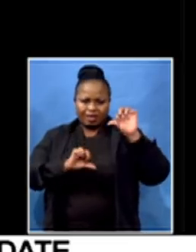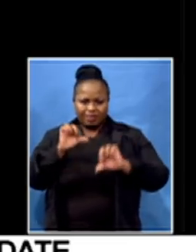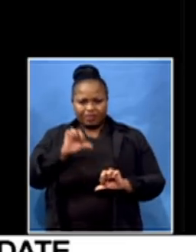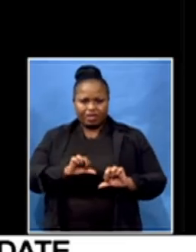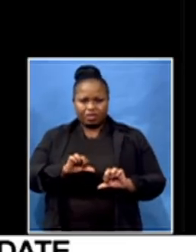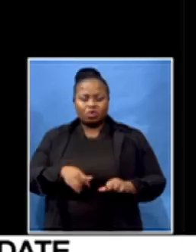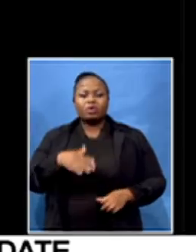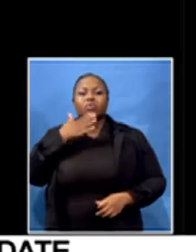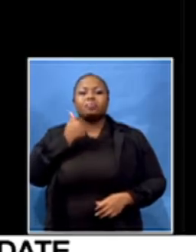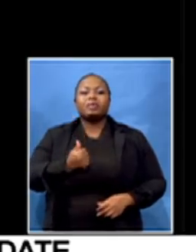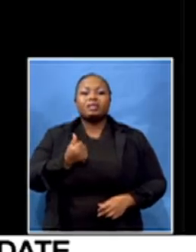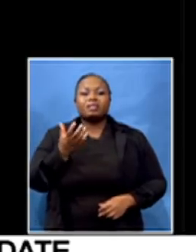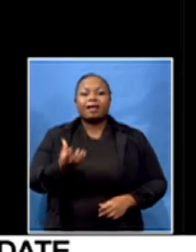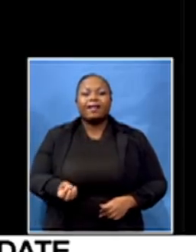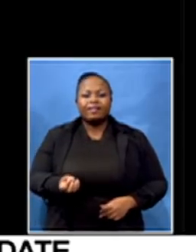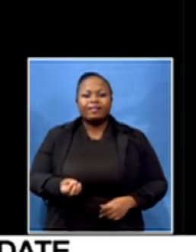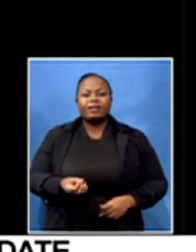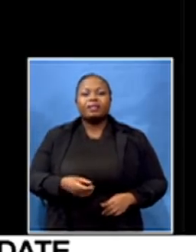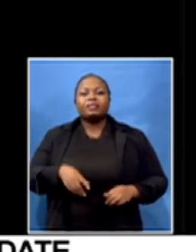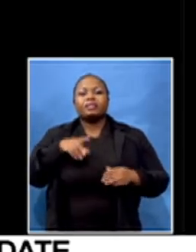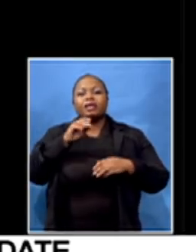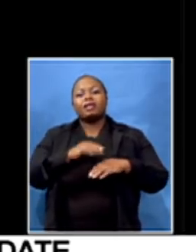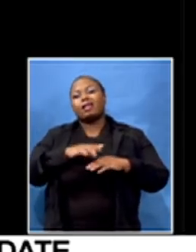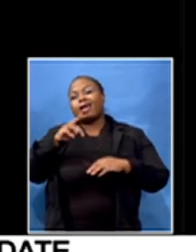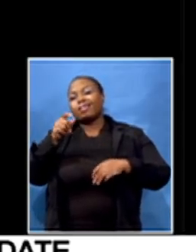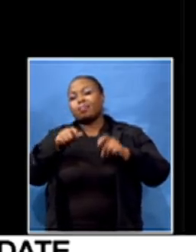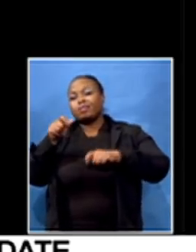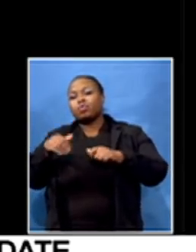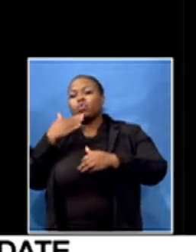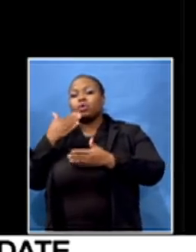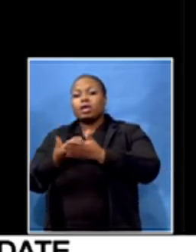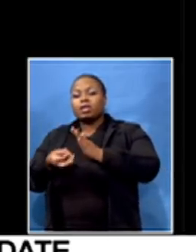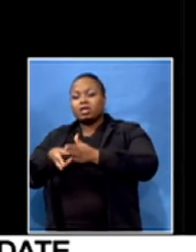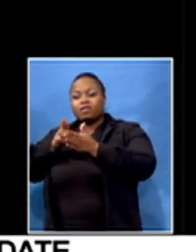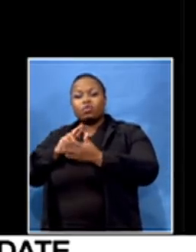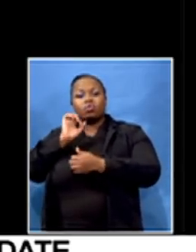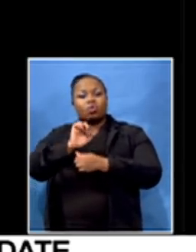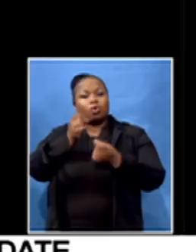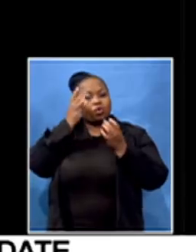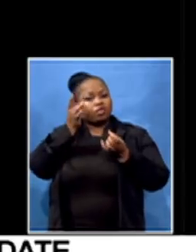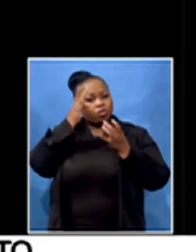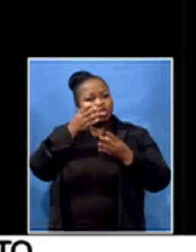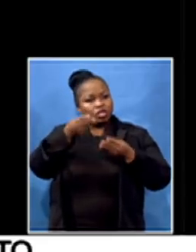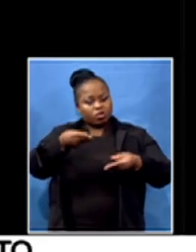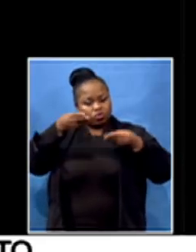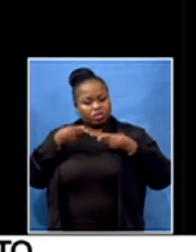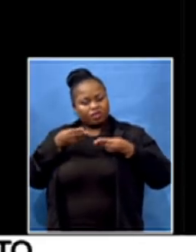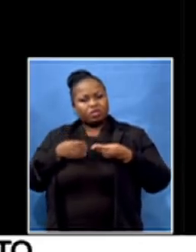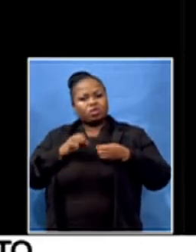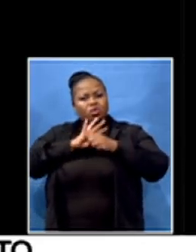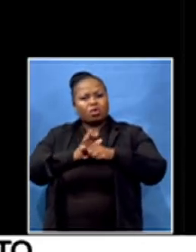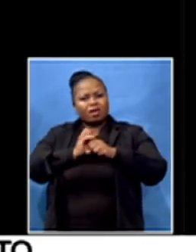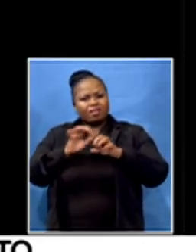and the science behind the information we are getting that COVID-19 is,